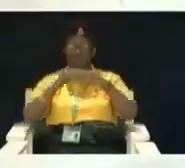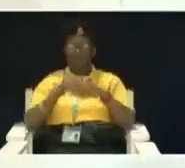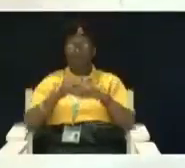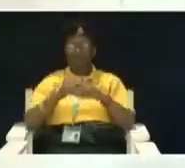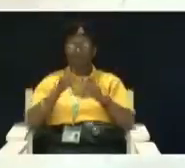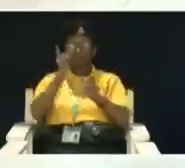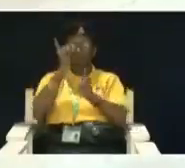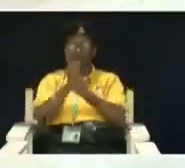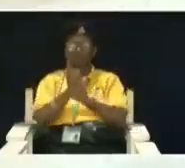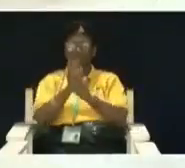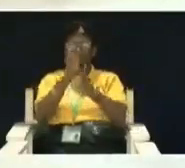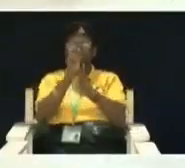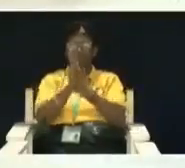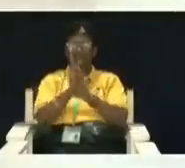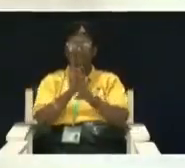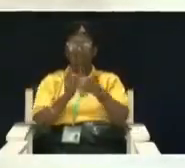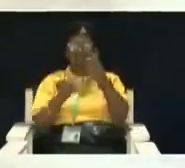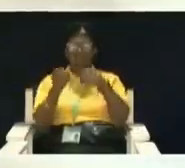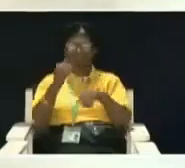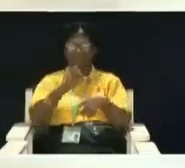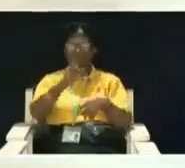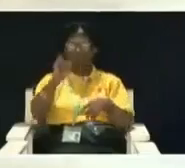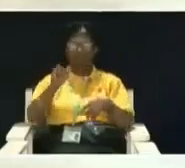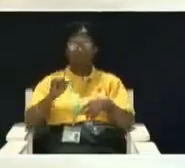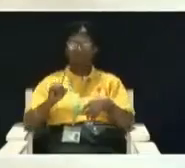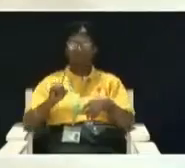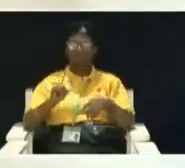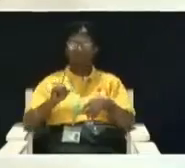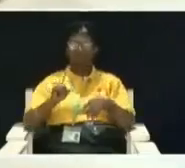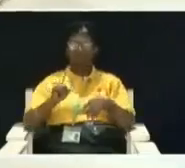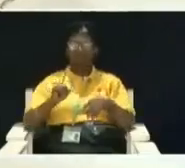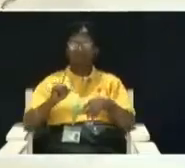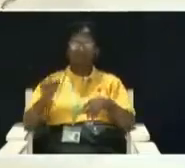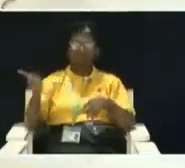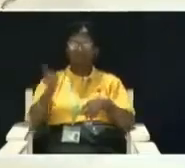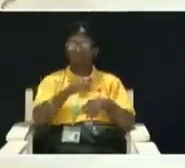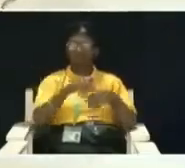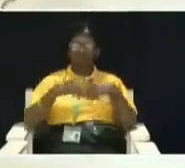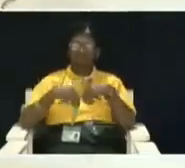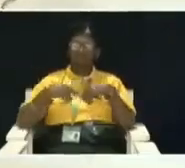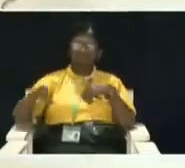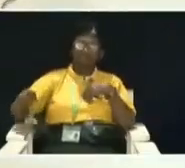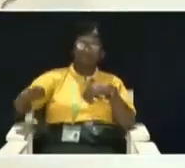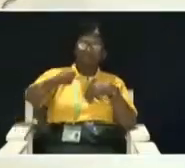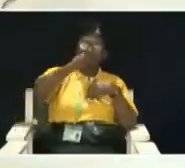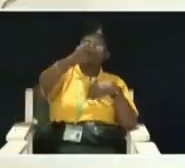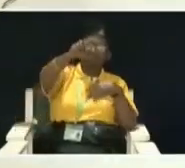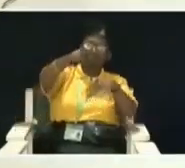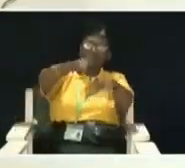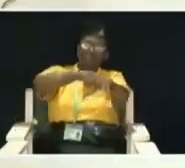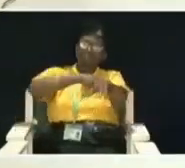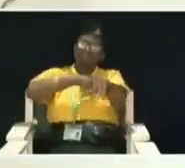Just keep coming. You've traveled a long distance, so don't stop now.